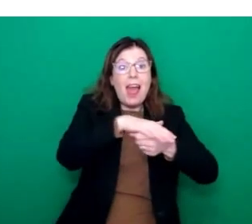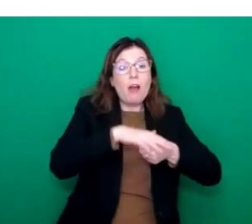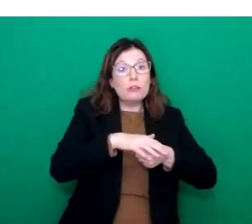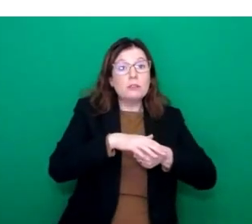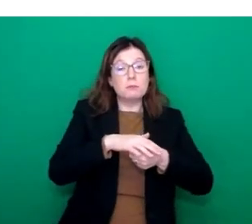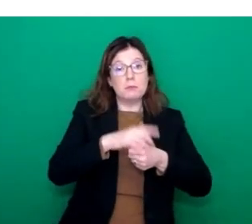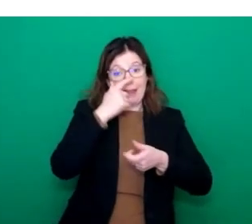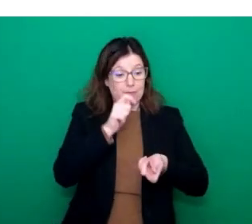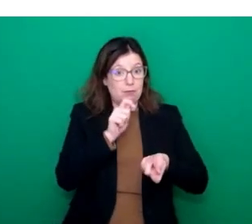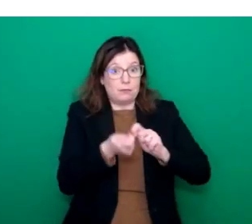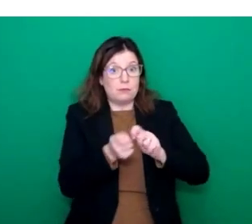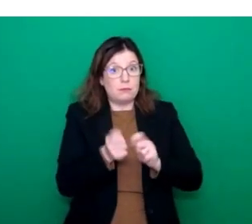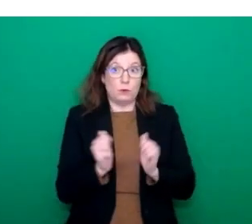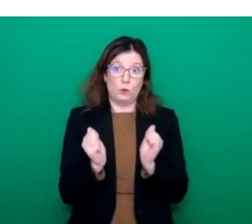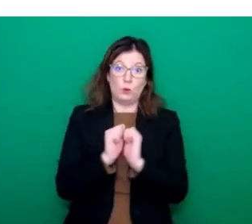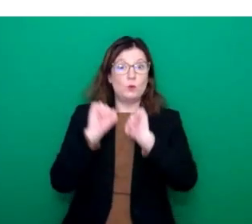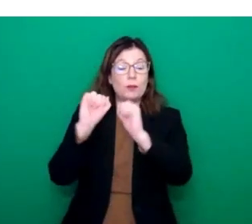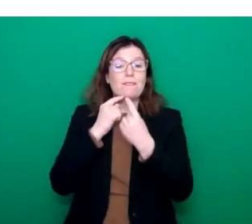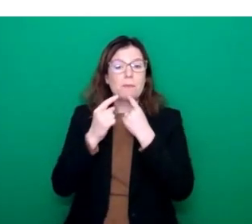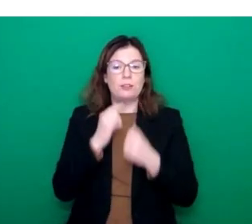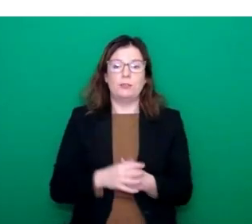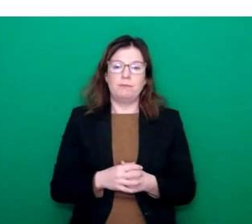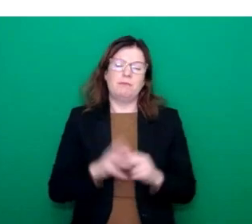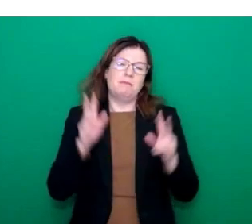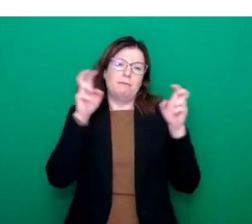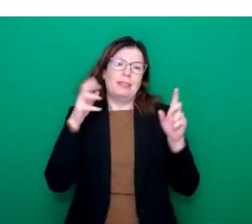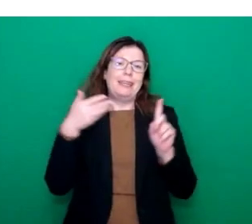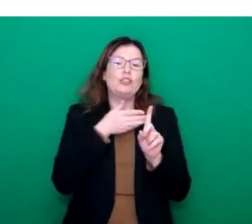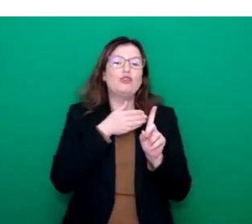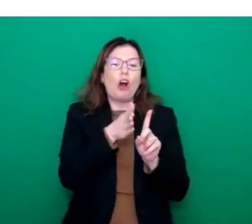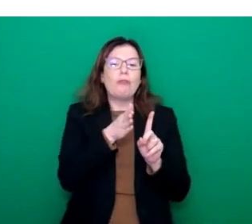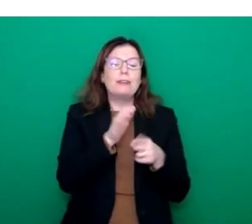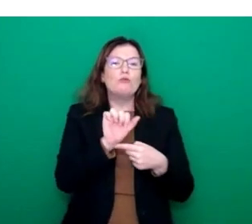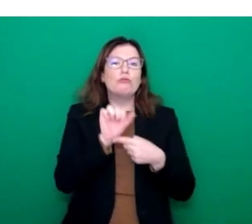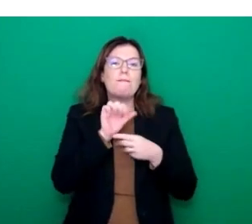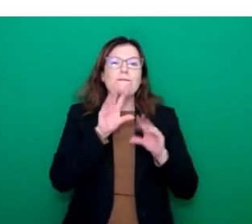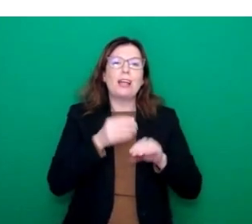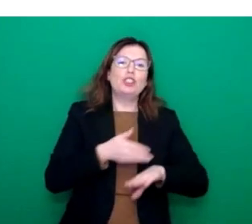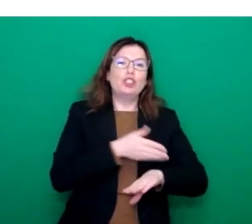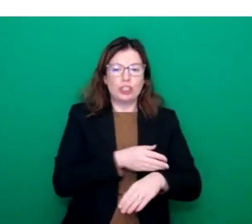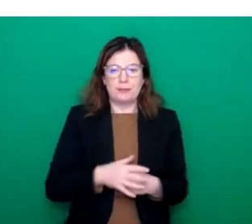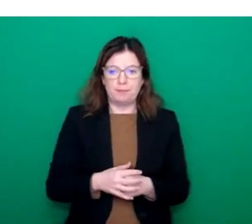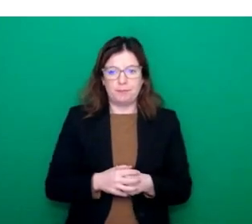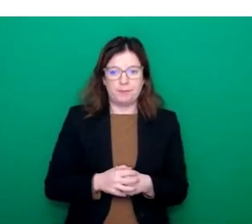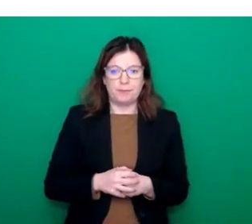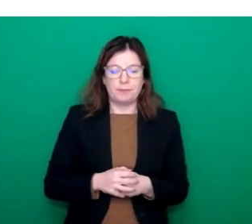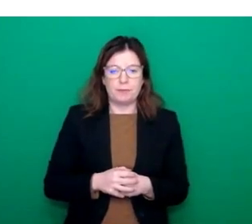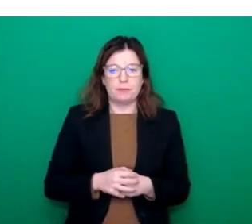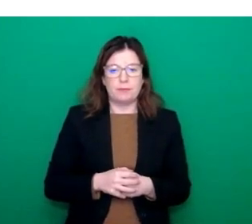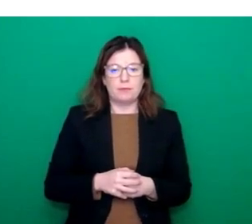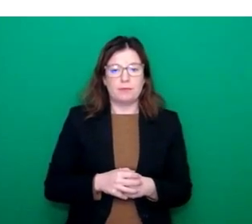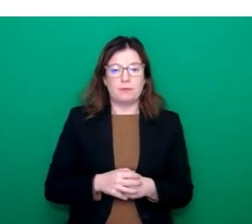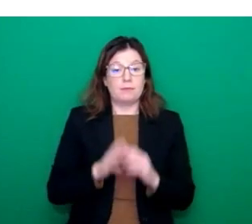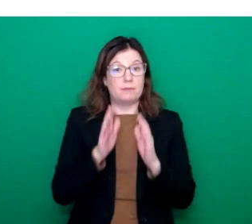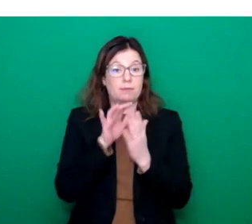specialisms. So these are what we call indirect prevention. It recognises some of the difficulties that